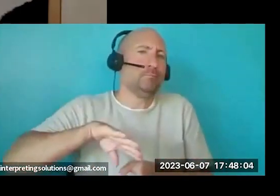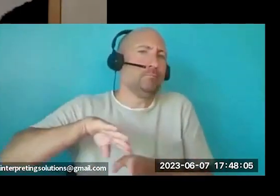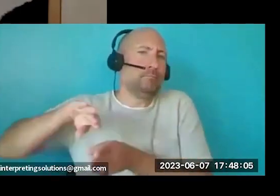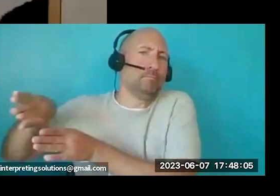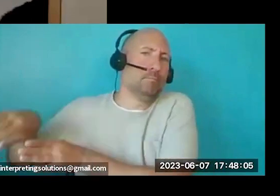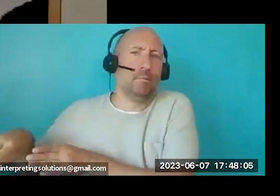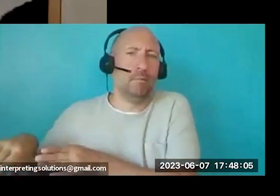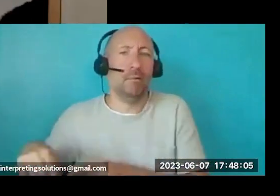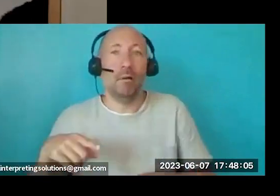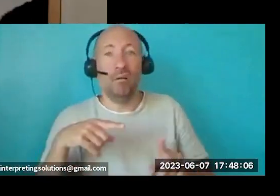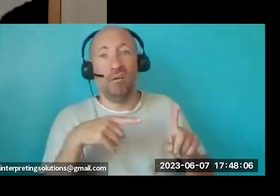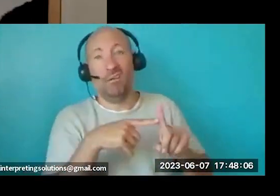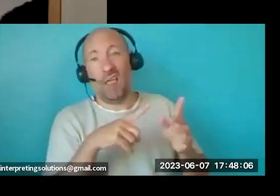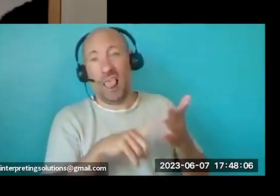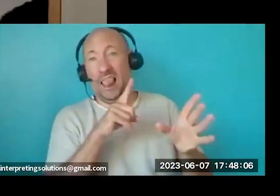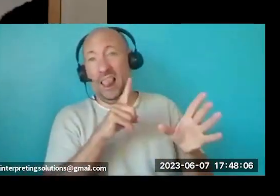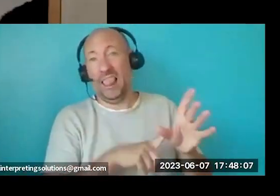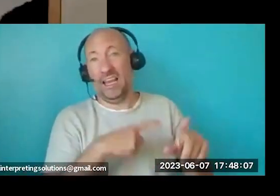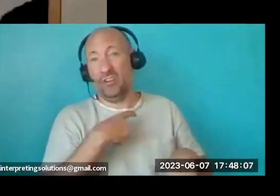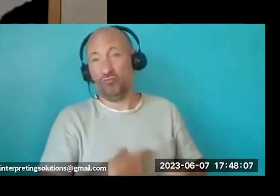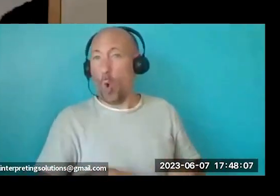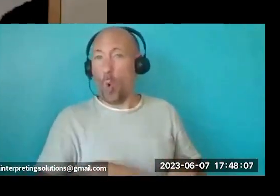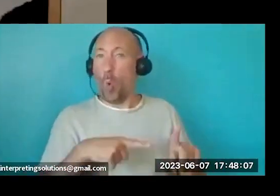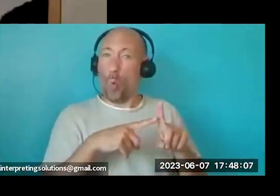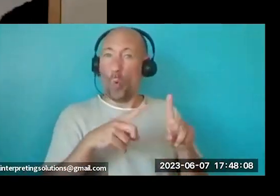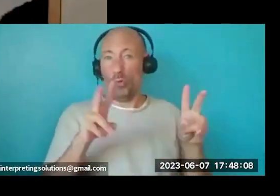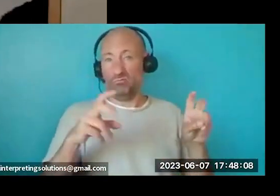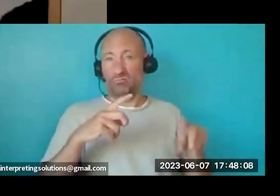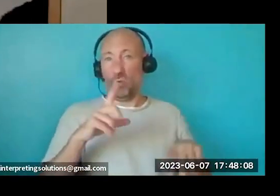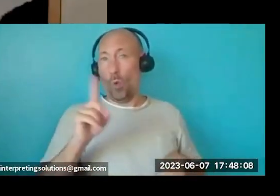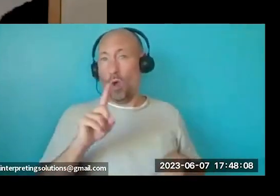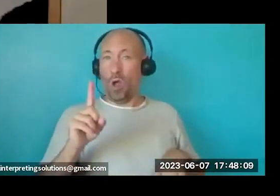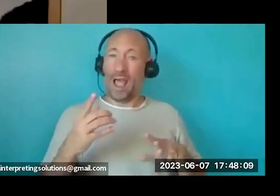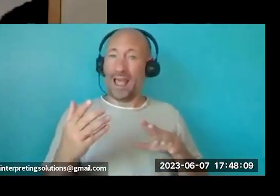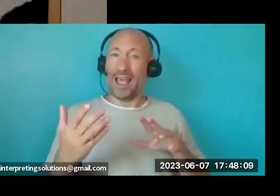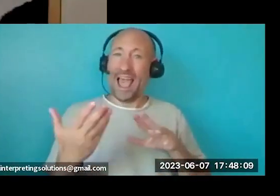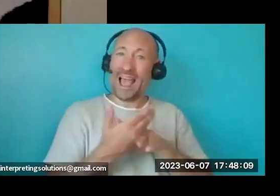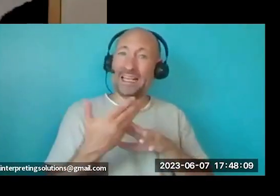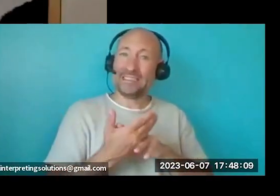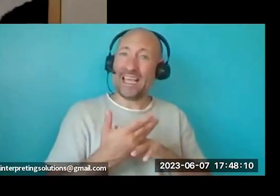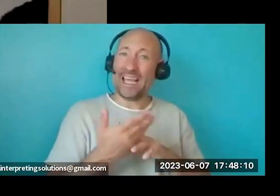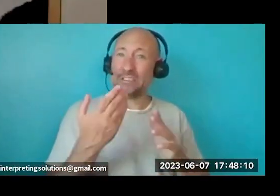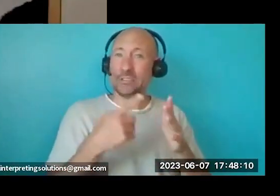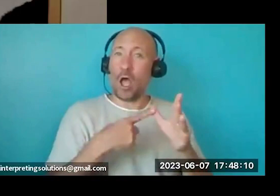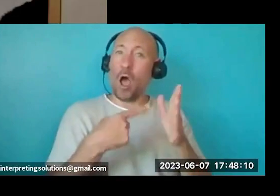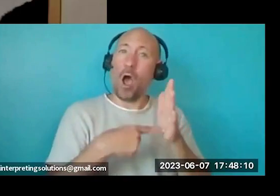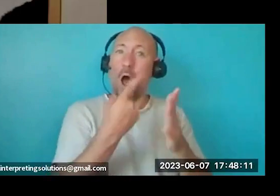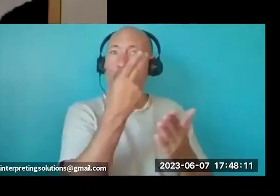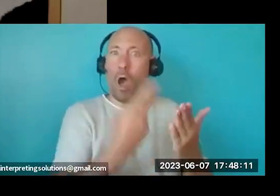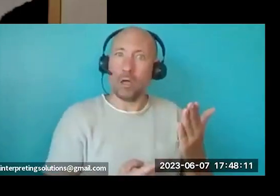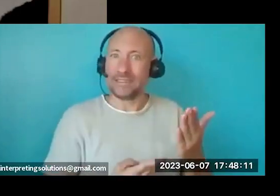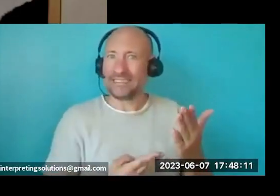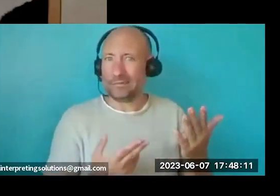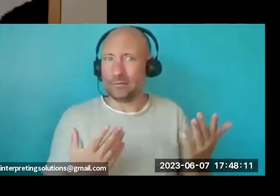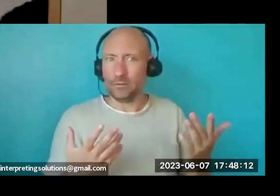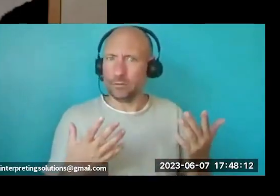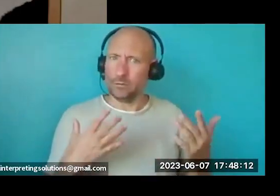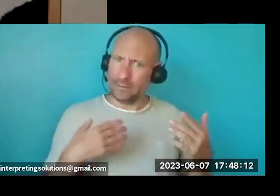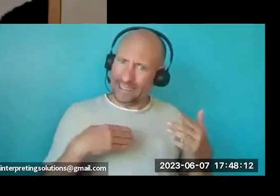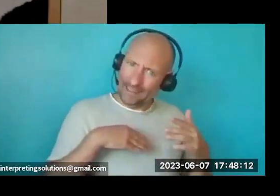Lily's role has developed as an access artist, so that we can start to do things more